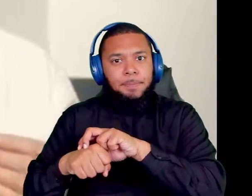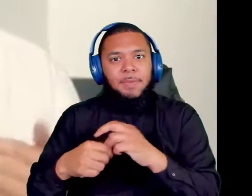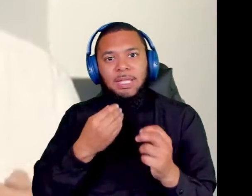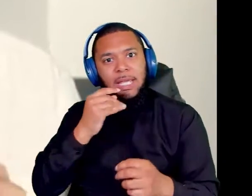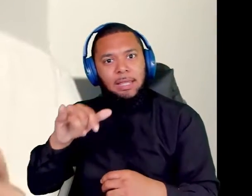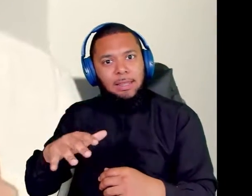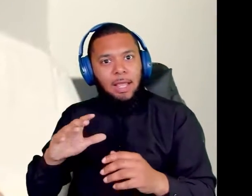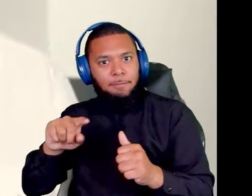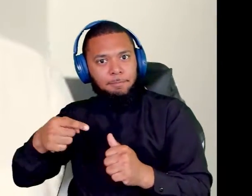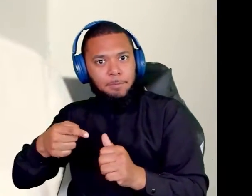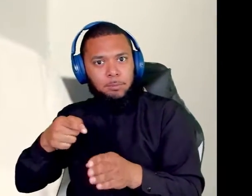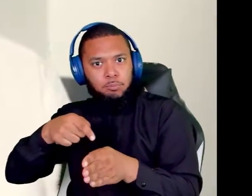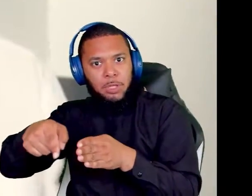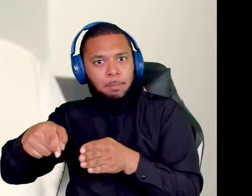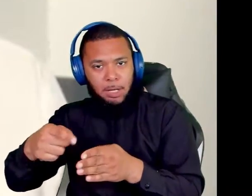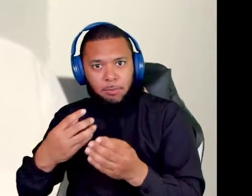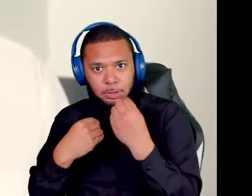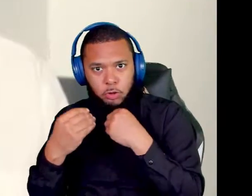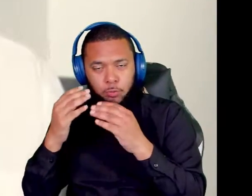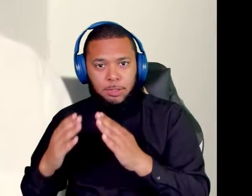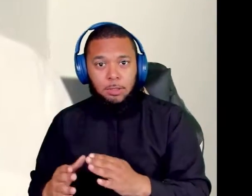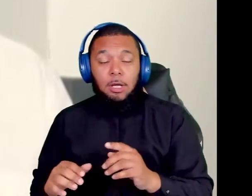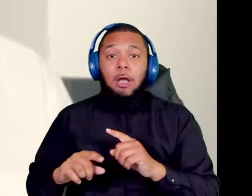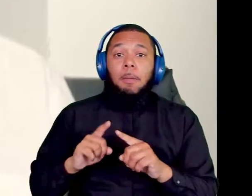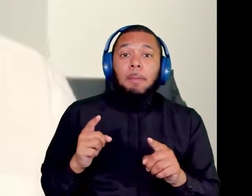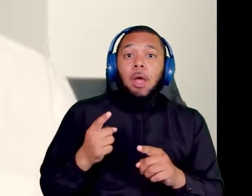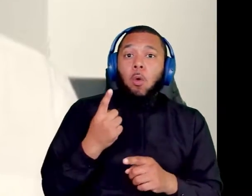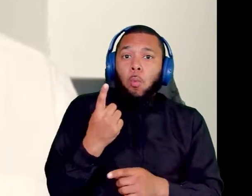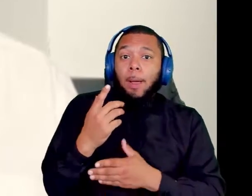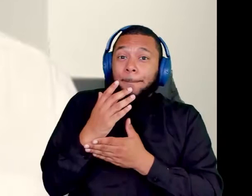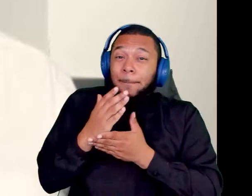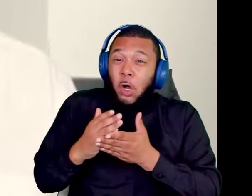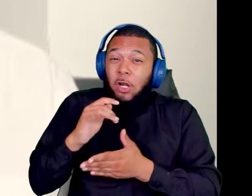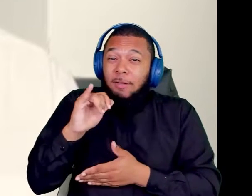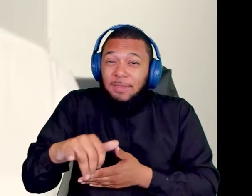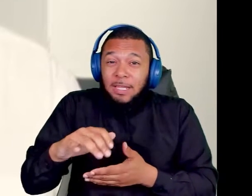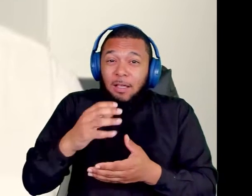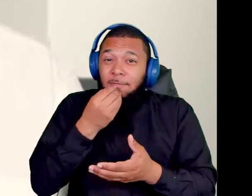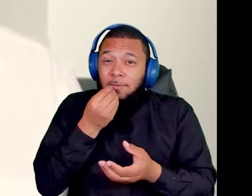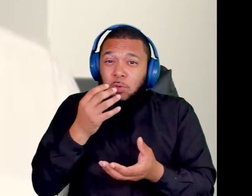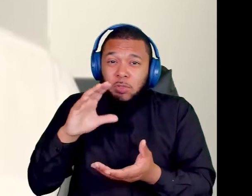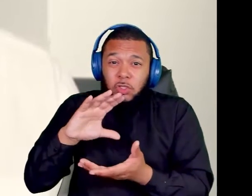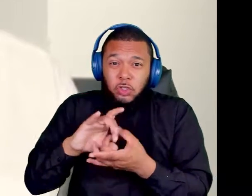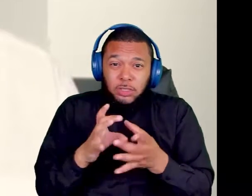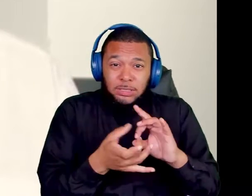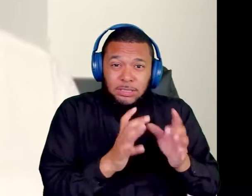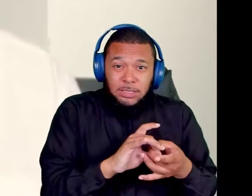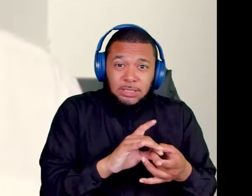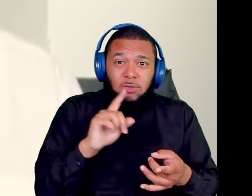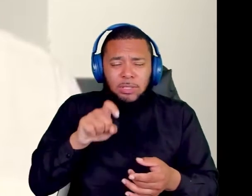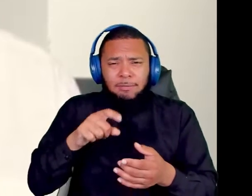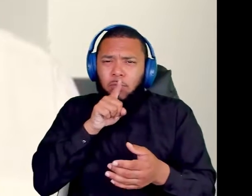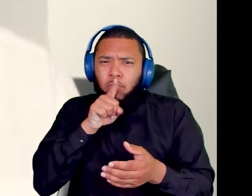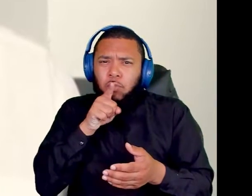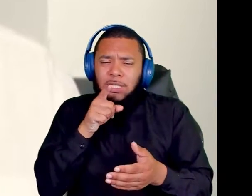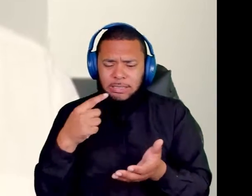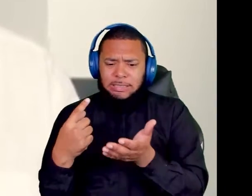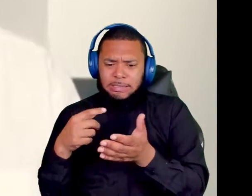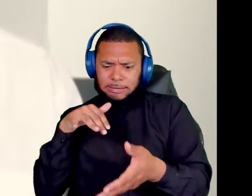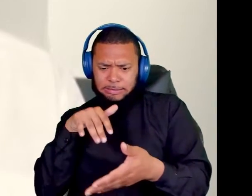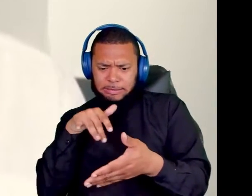about one individual food chain within that, we have to look much closer to look at what that food chain might look